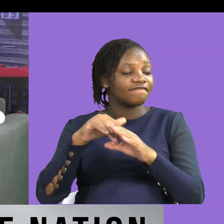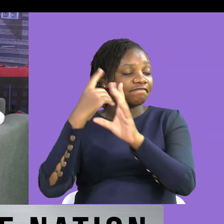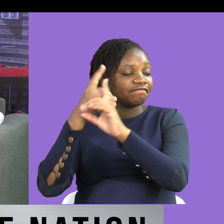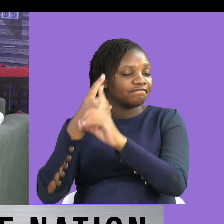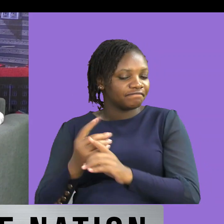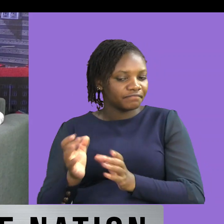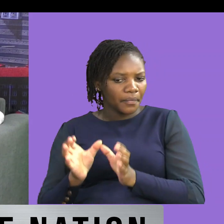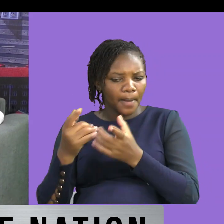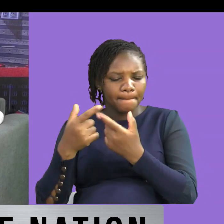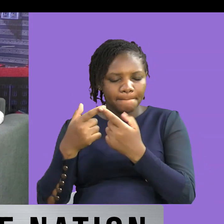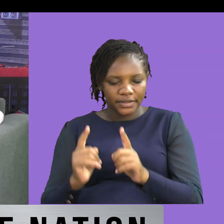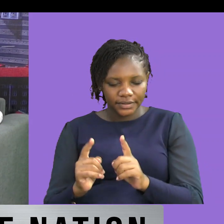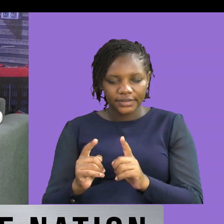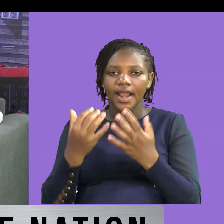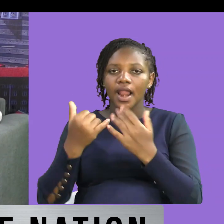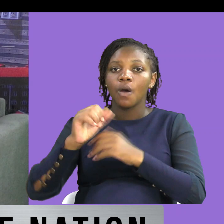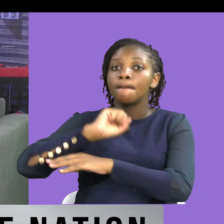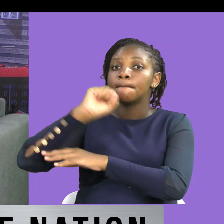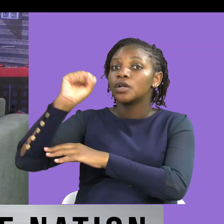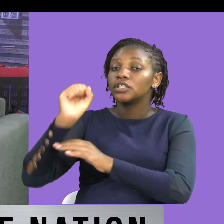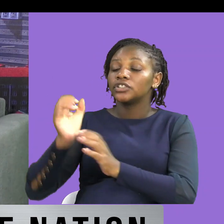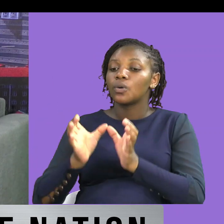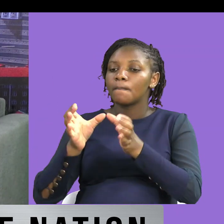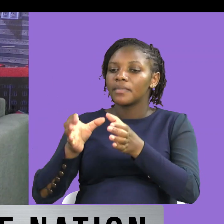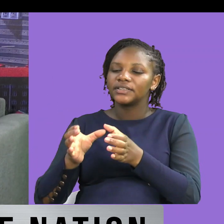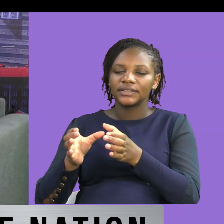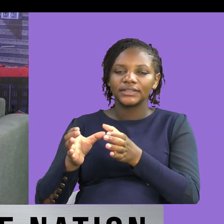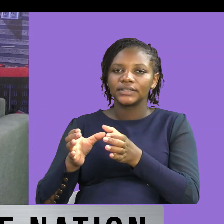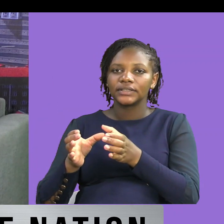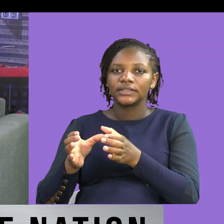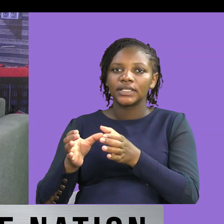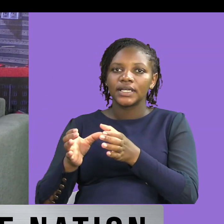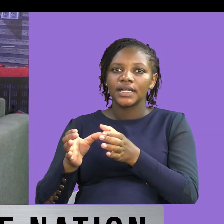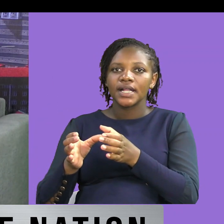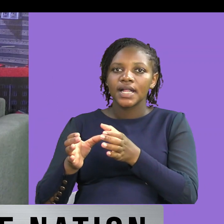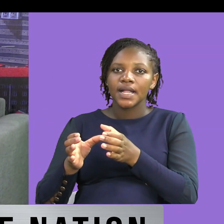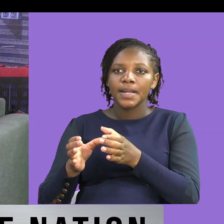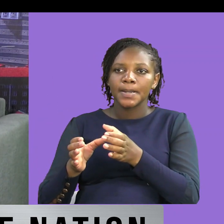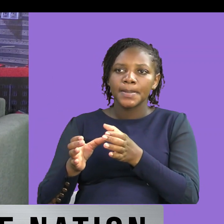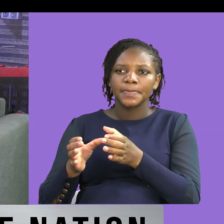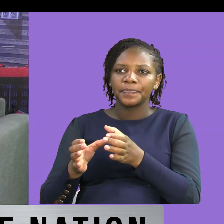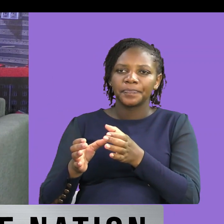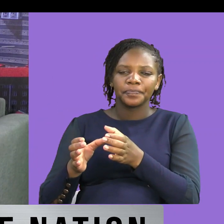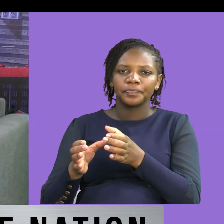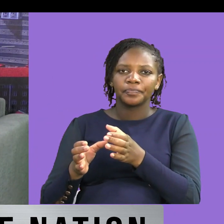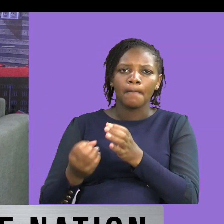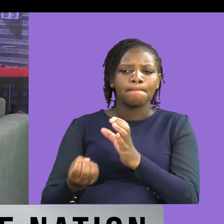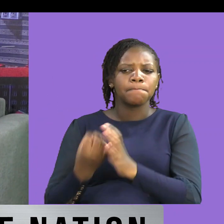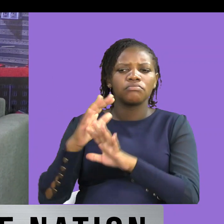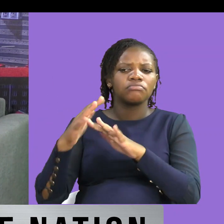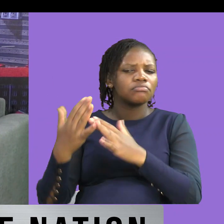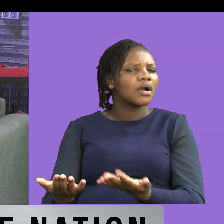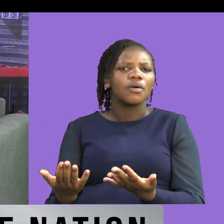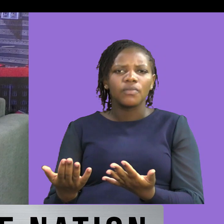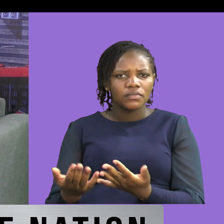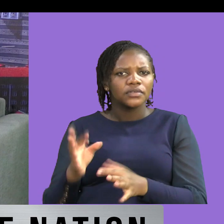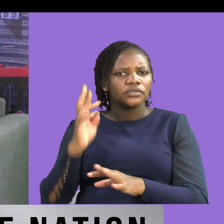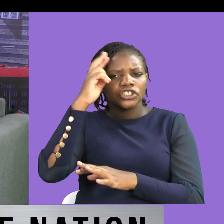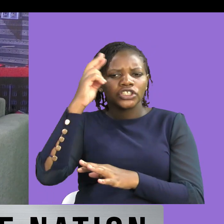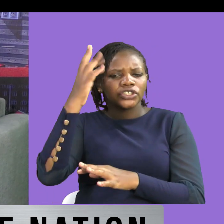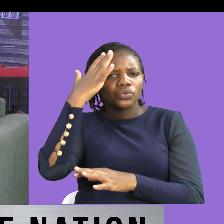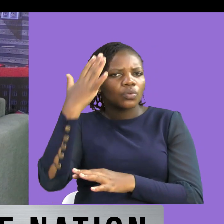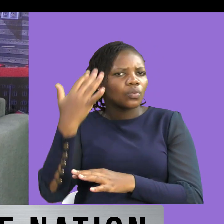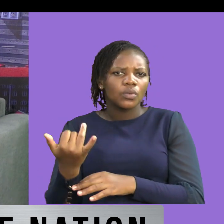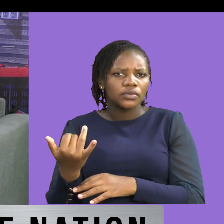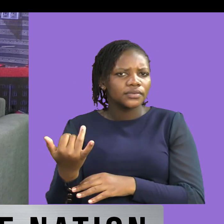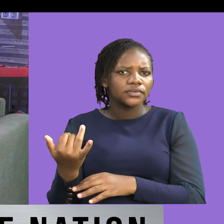Yes. you're saying. Are political parties formed Yes. with people in mind? Or are they formed because of another reason? Are they formed as